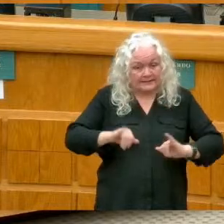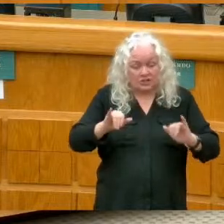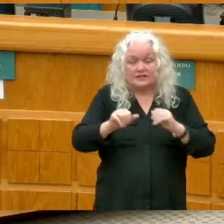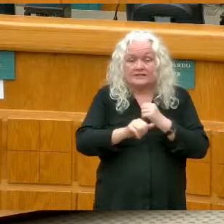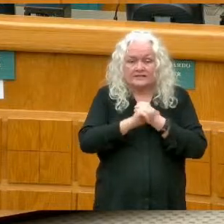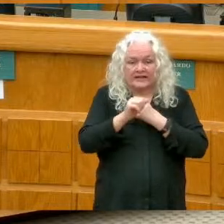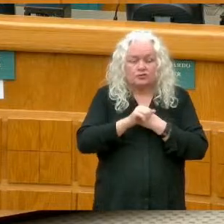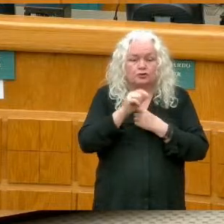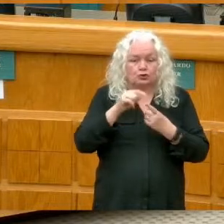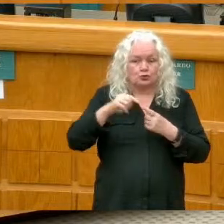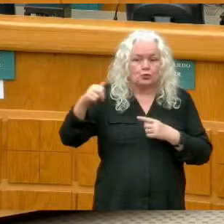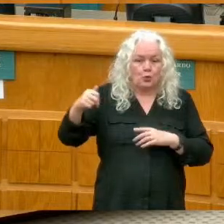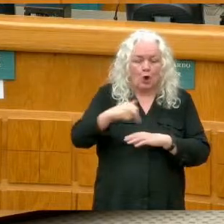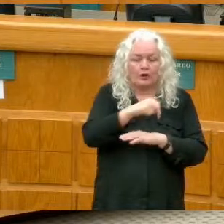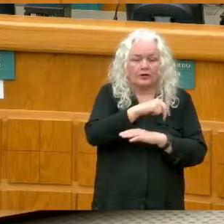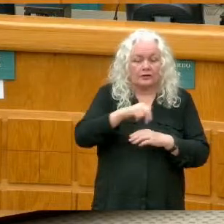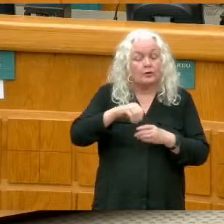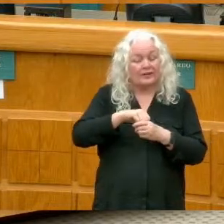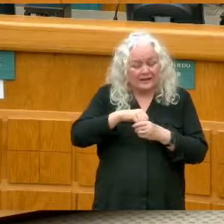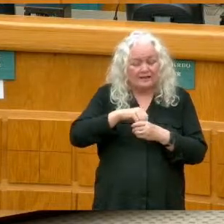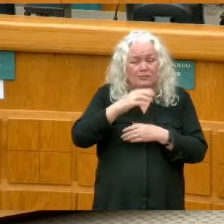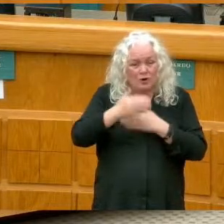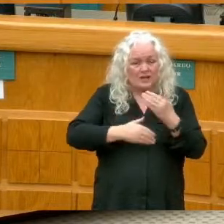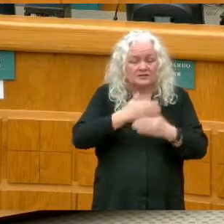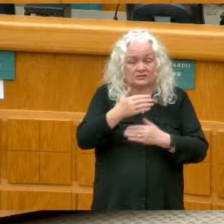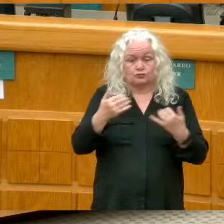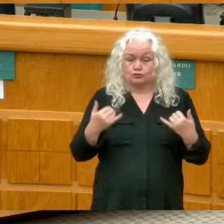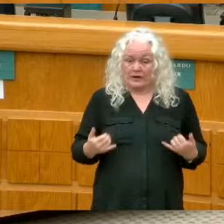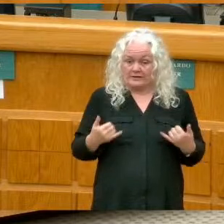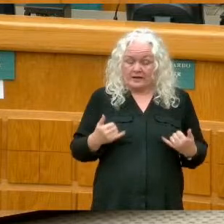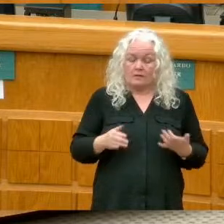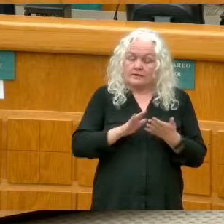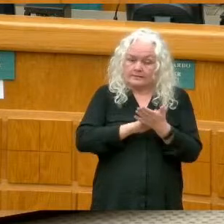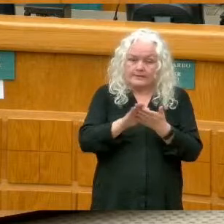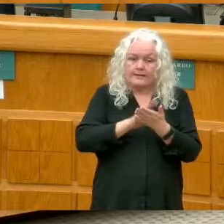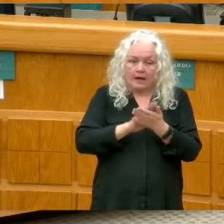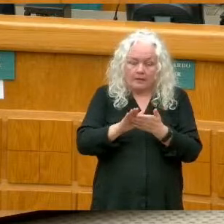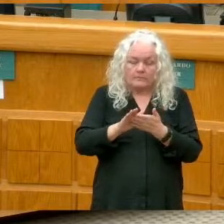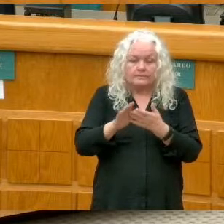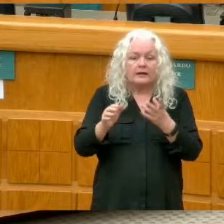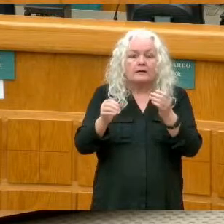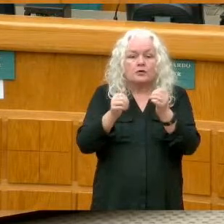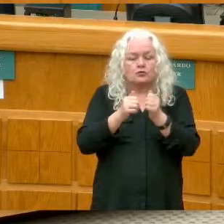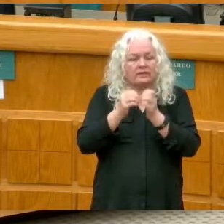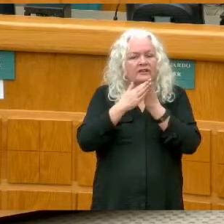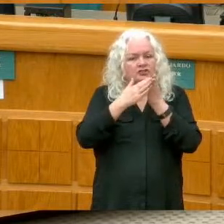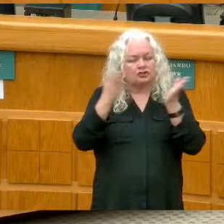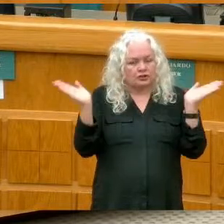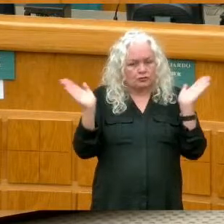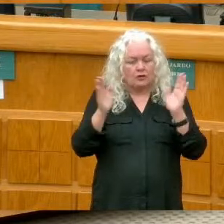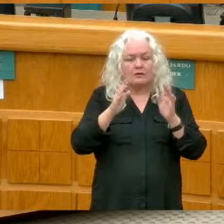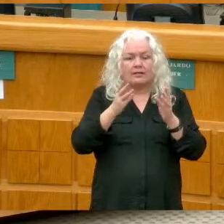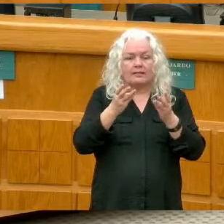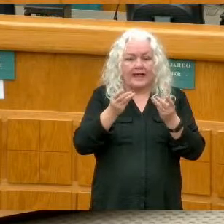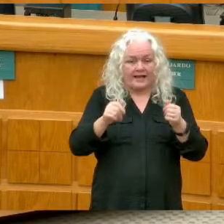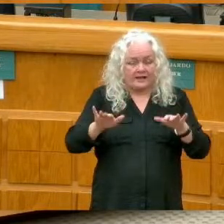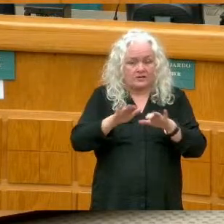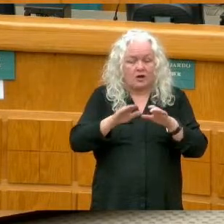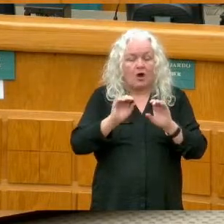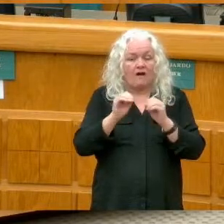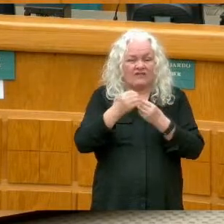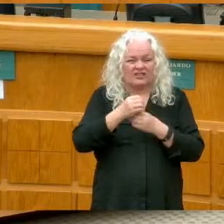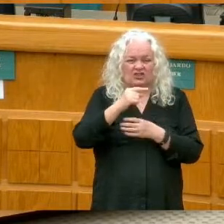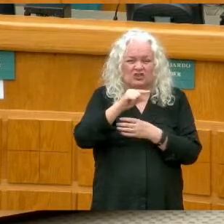danger to pedestrians. We are in the process of this cleanup with the General Land Office, our state agency